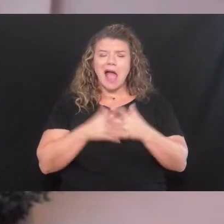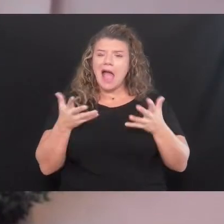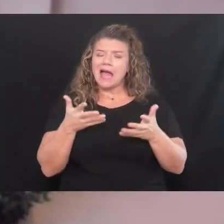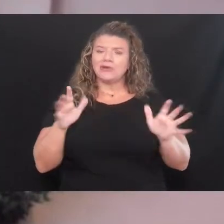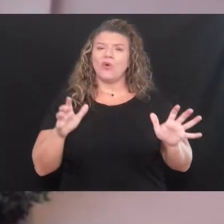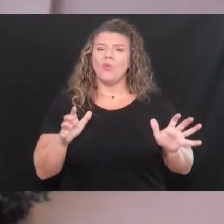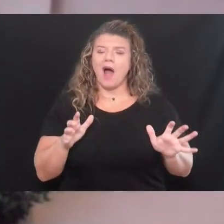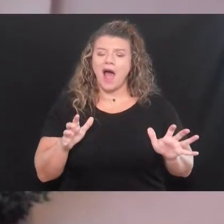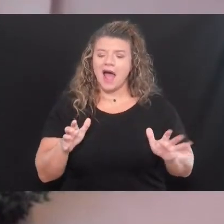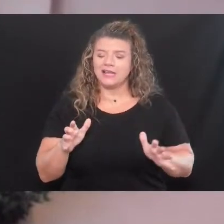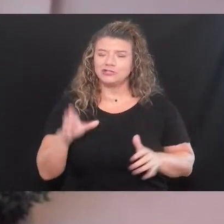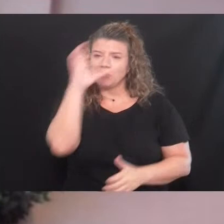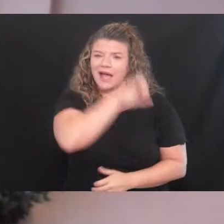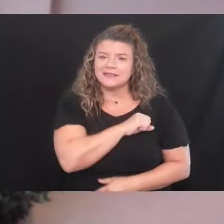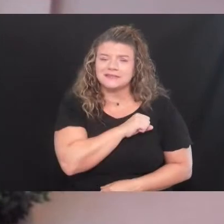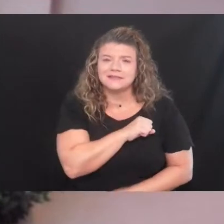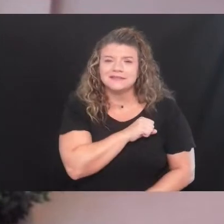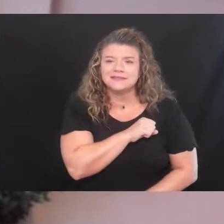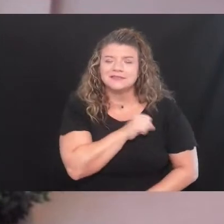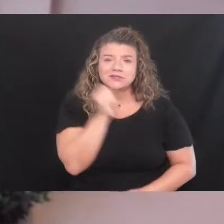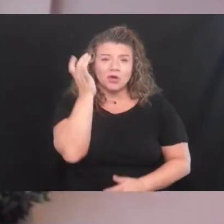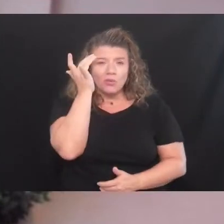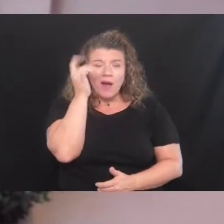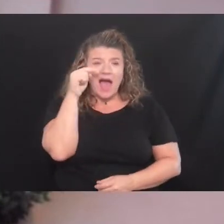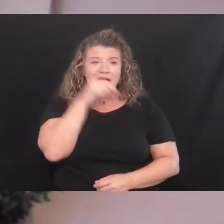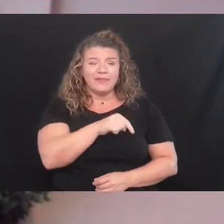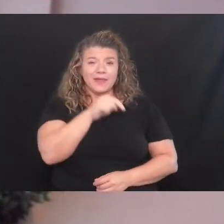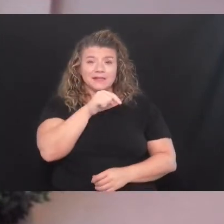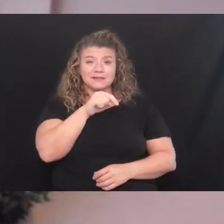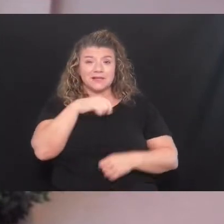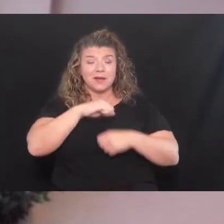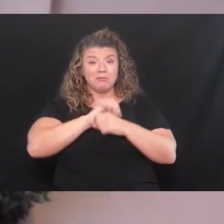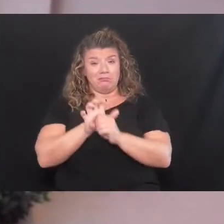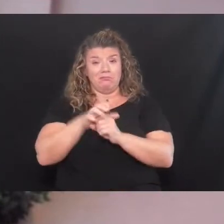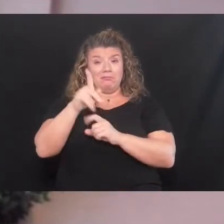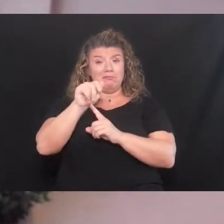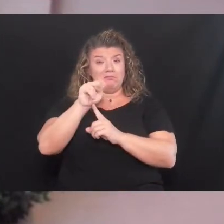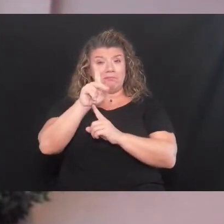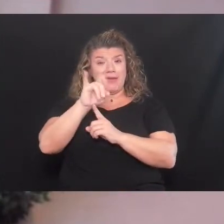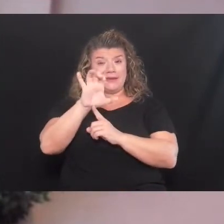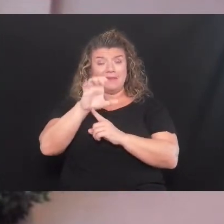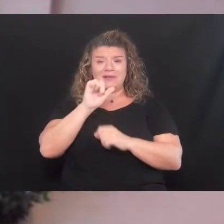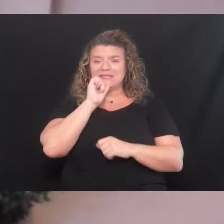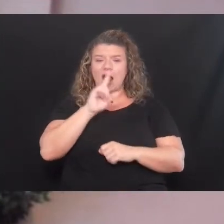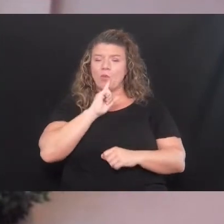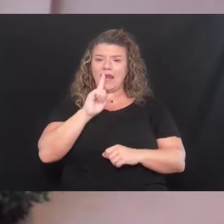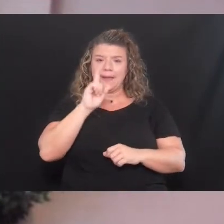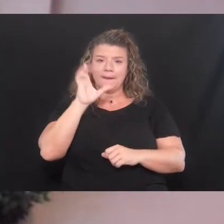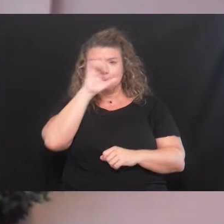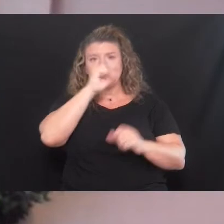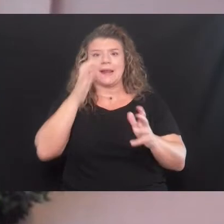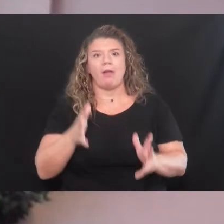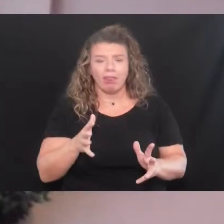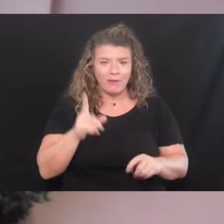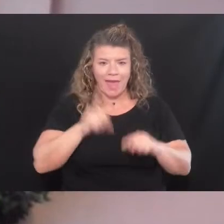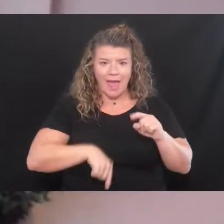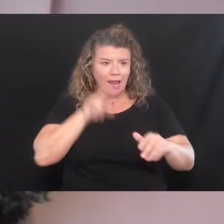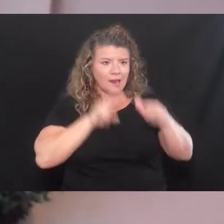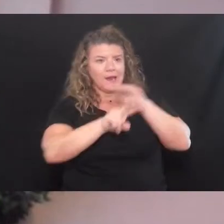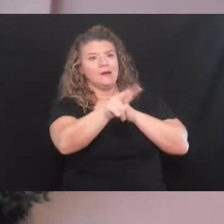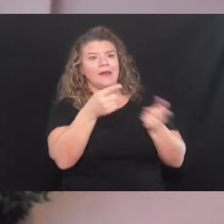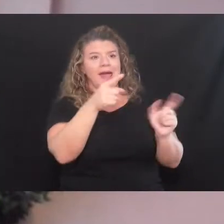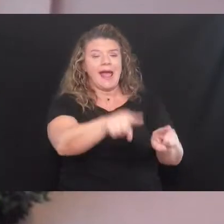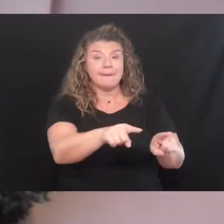guesses given how unpredictable this pandemic has been. But what we do know, Charles, is that in the country